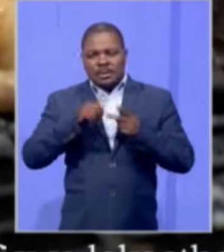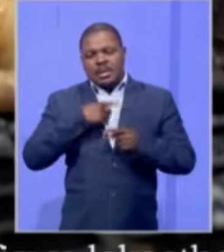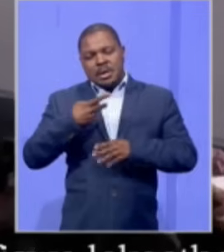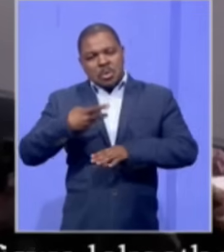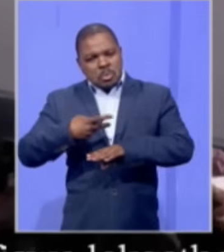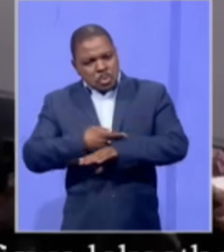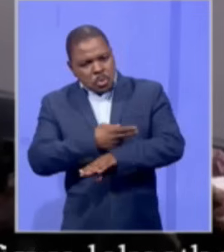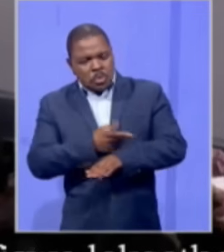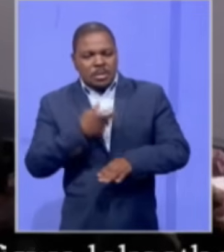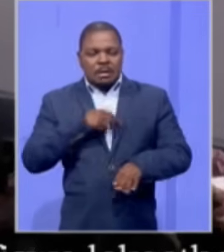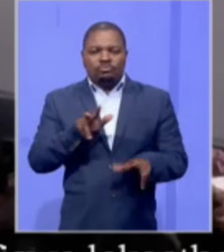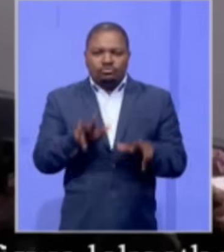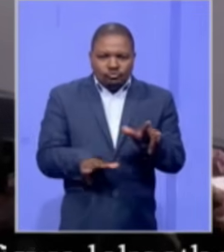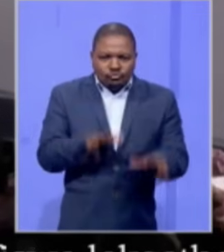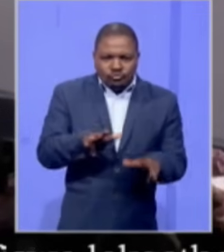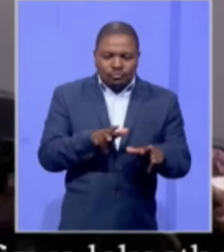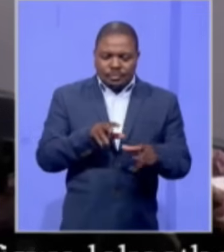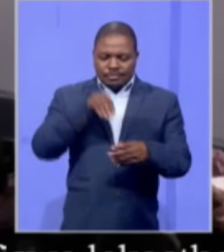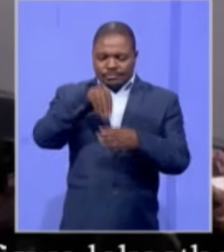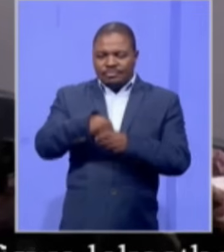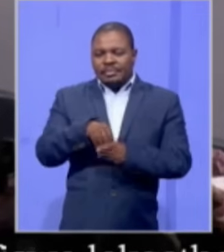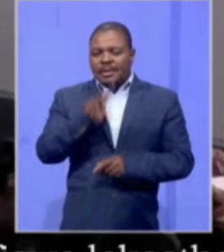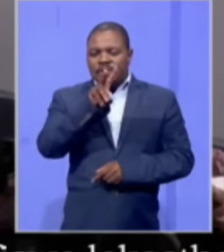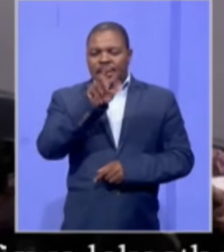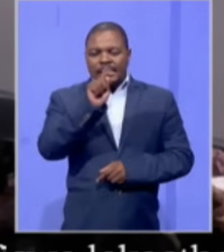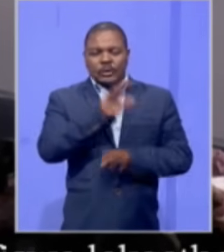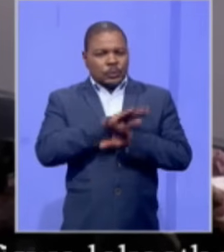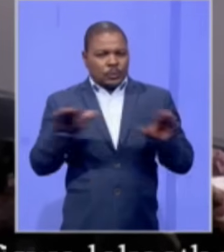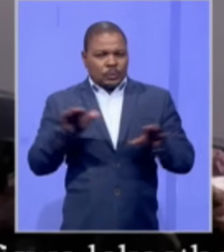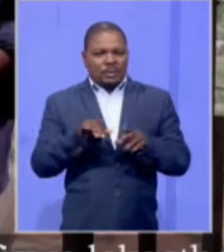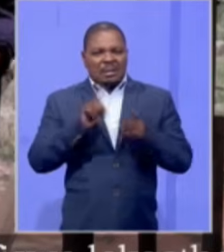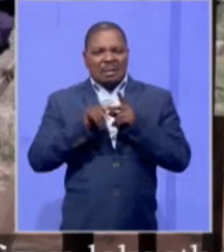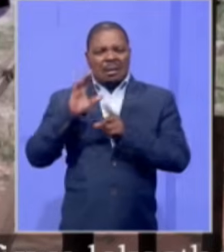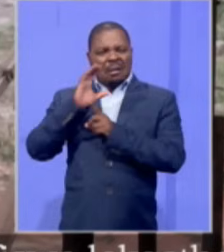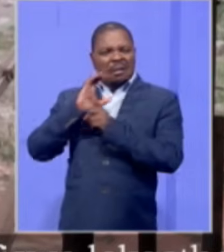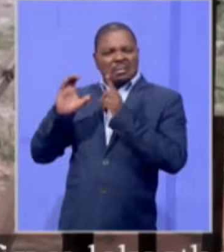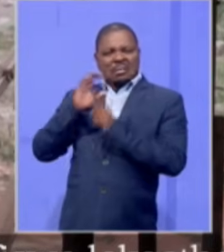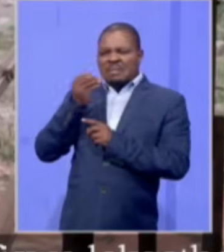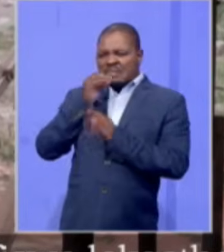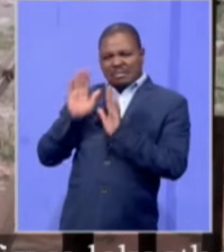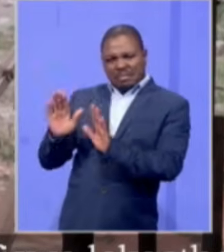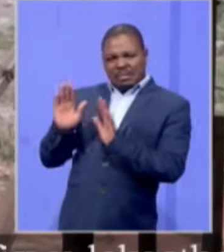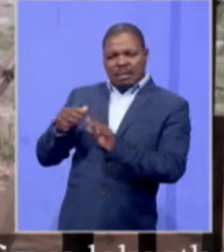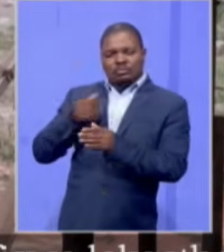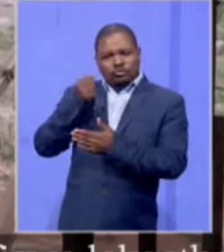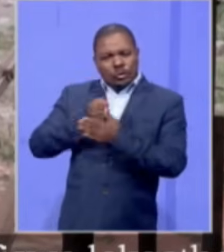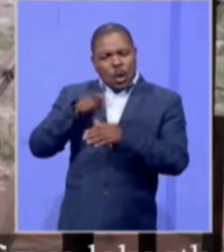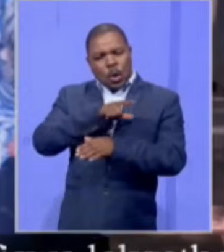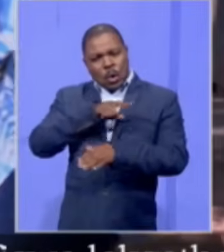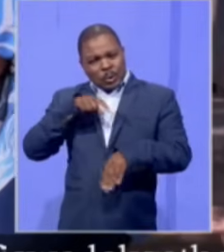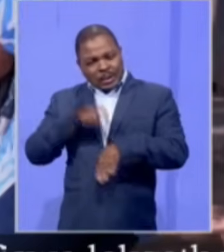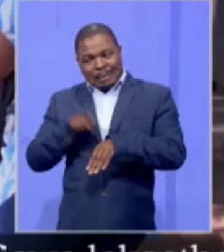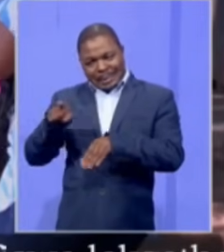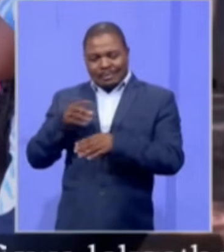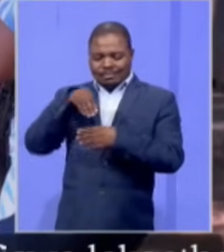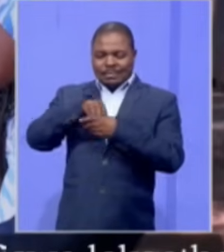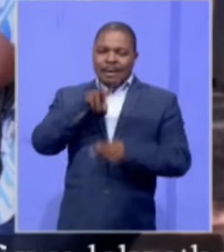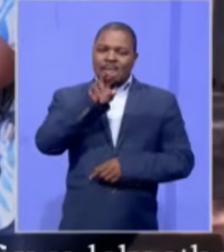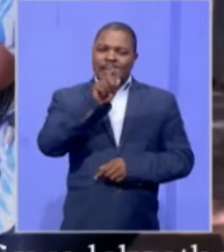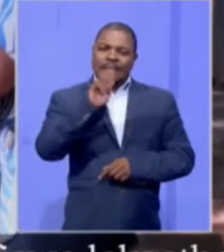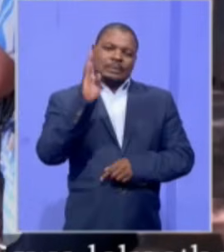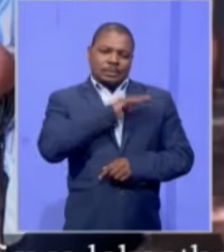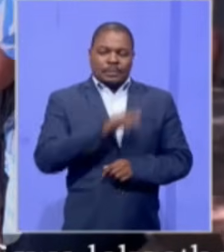lefella lekgetho. Boholo ba dijo tsena ke tseo e leng tsa setso tse hlokang ho phehwa nako e telele. Bareki ba re ho se lefe lekgetho